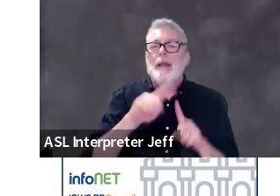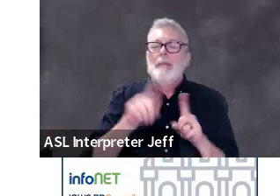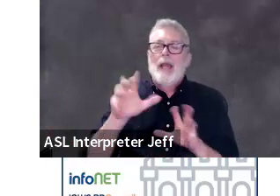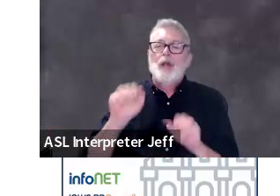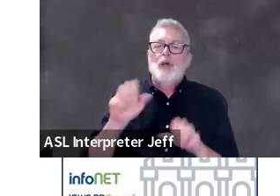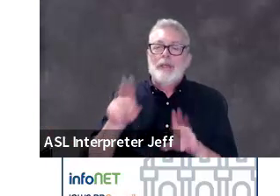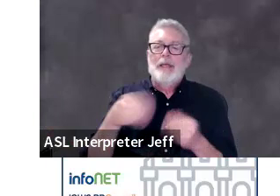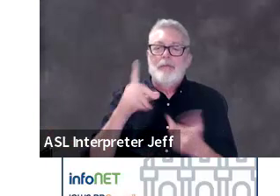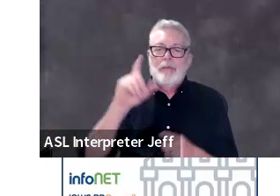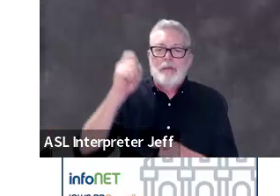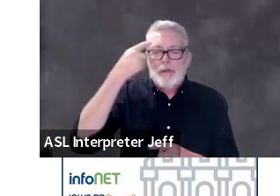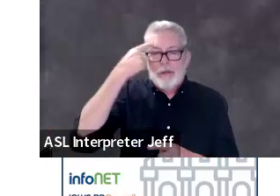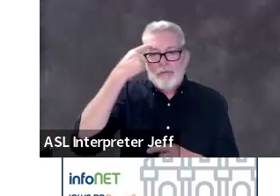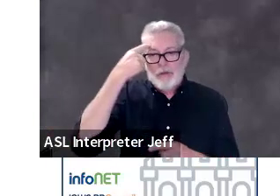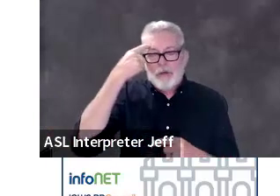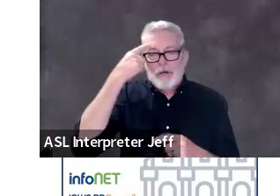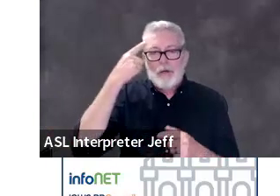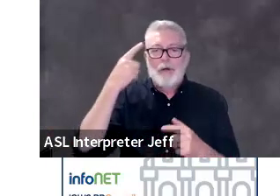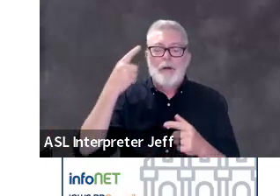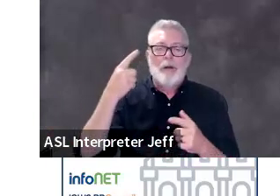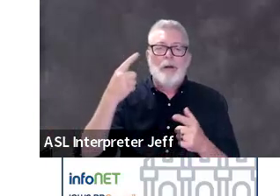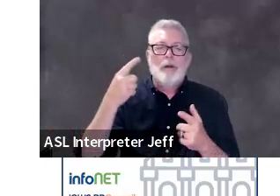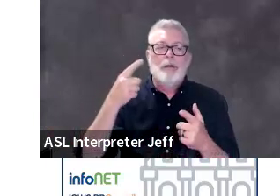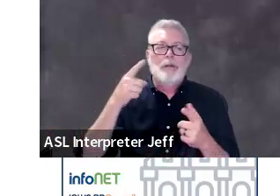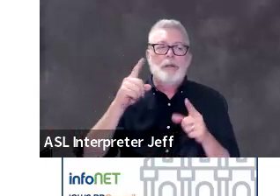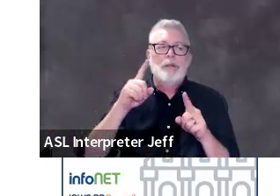to veto one of those,